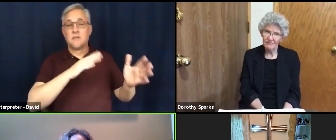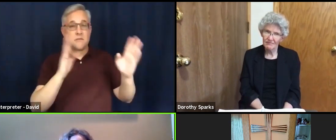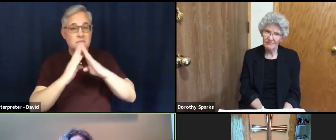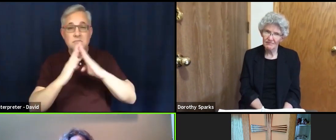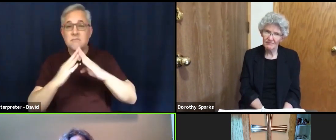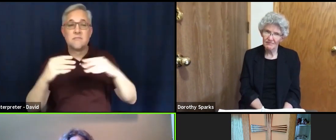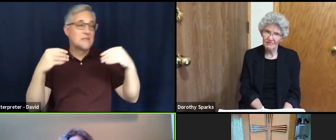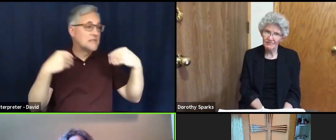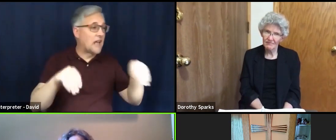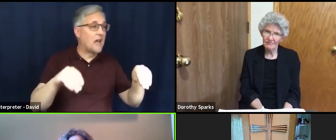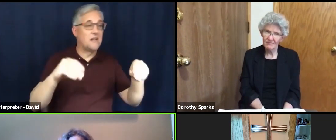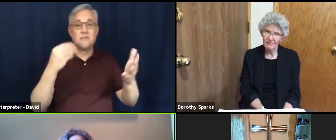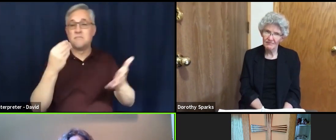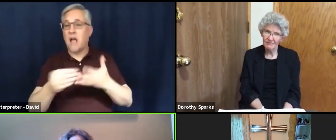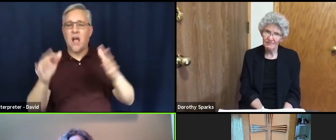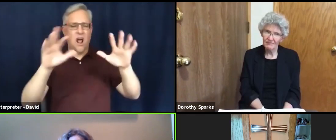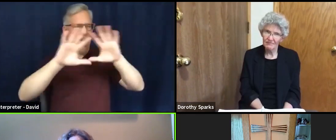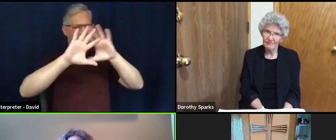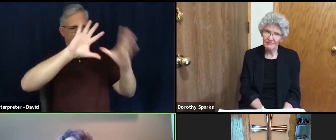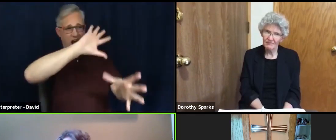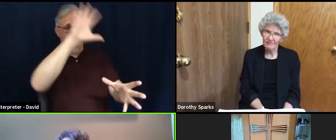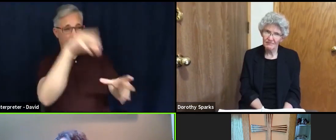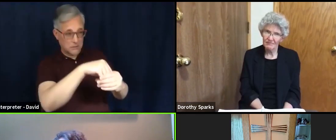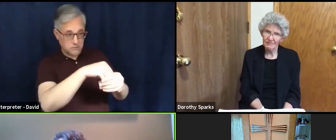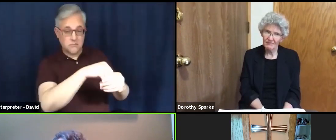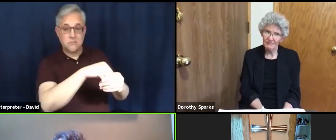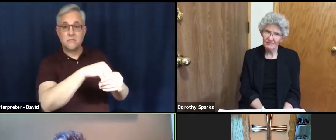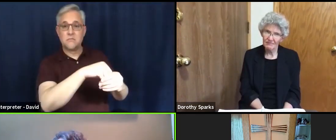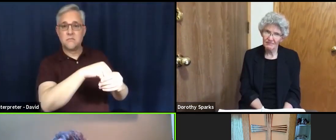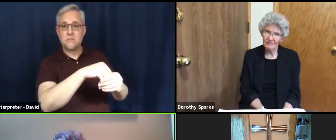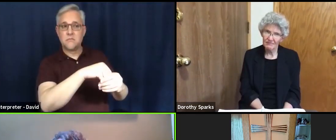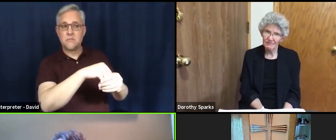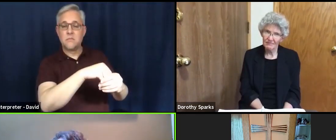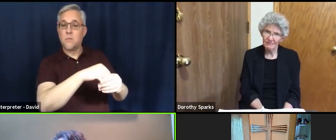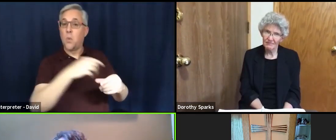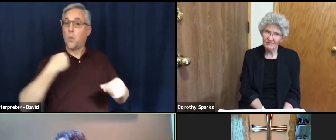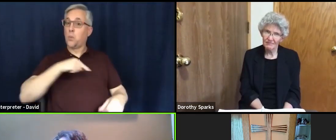benefited those of us who have light-colored skin.